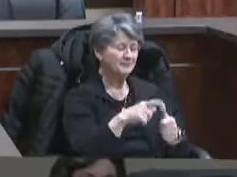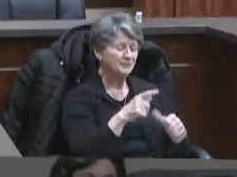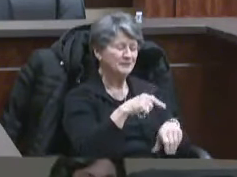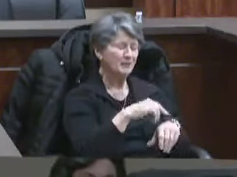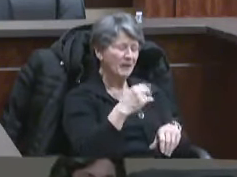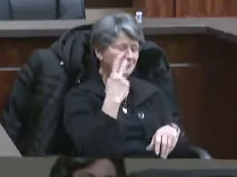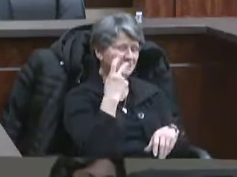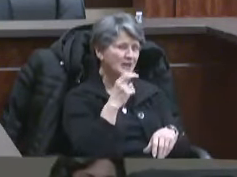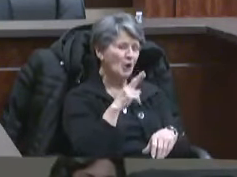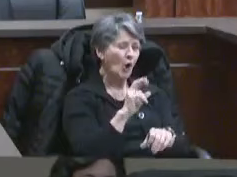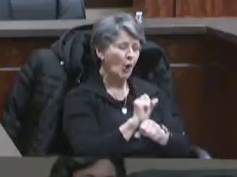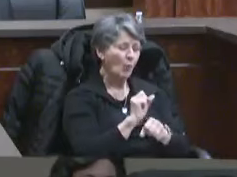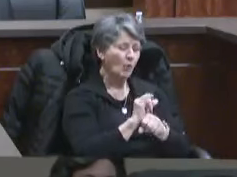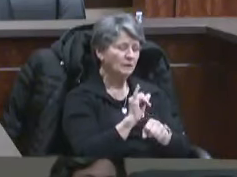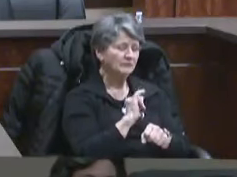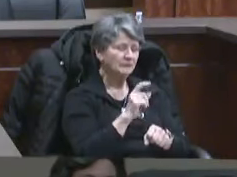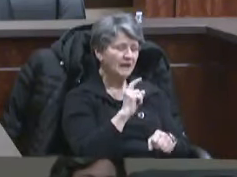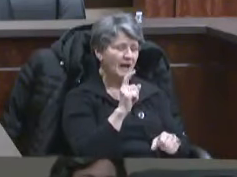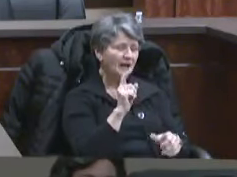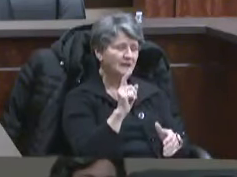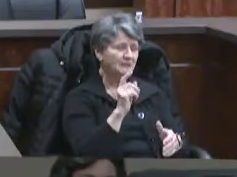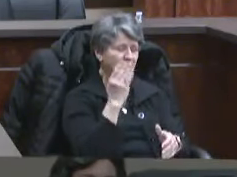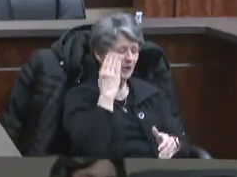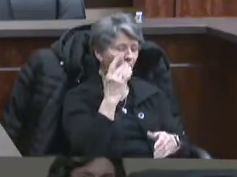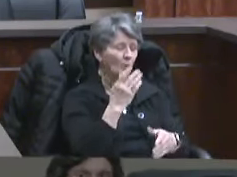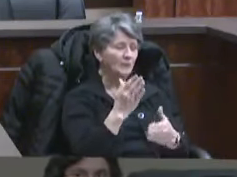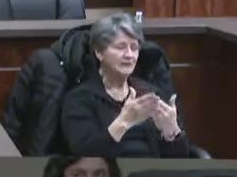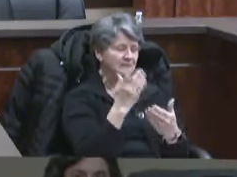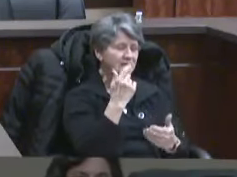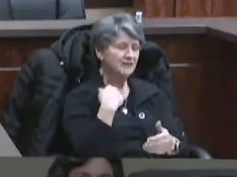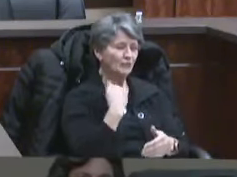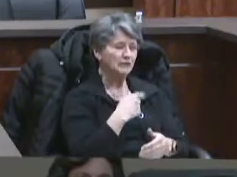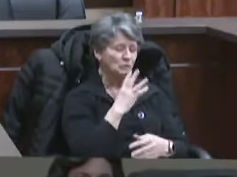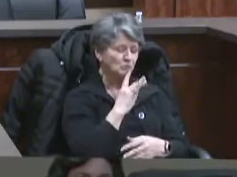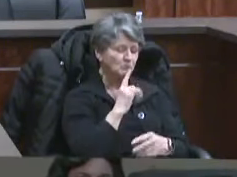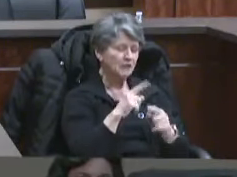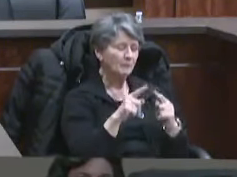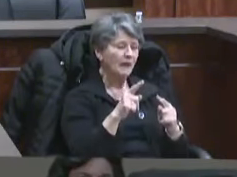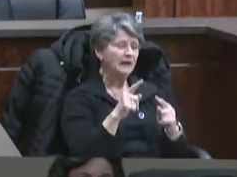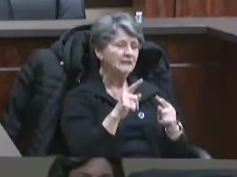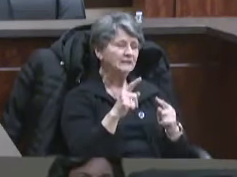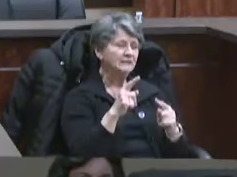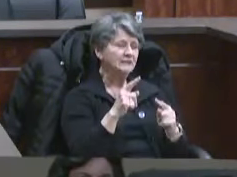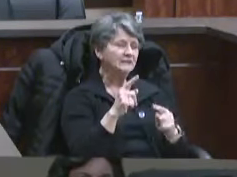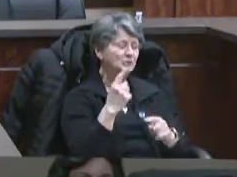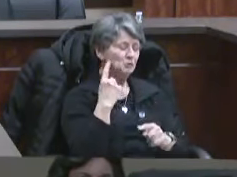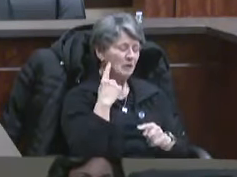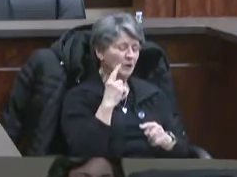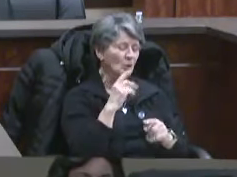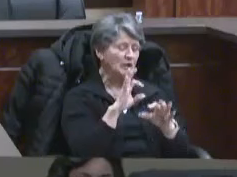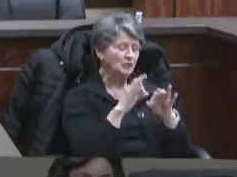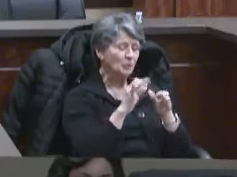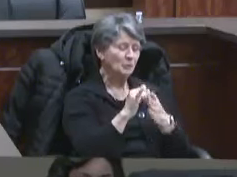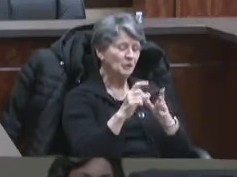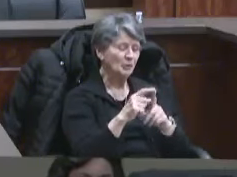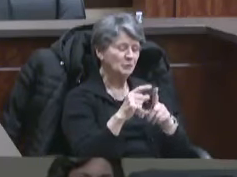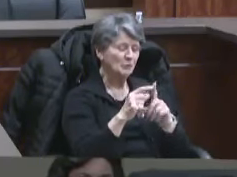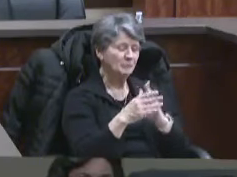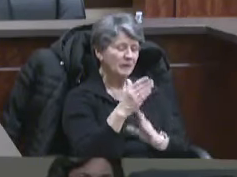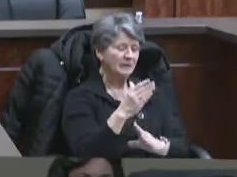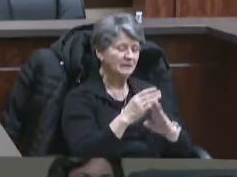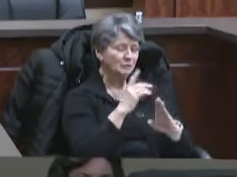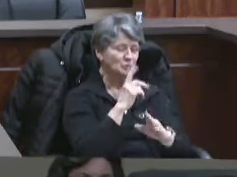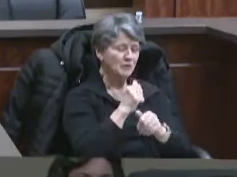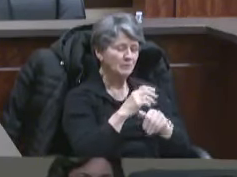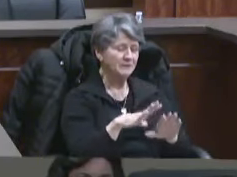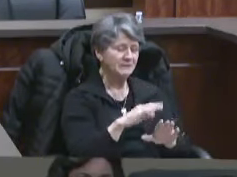work. I know it's easy for us to speak, but in order to hear and then also interpret those words with our hands is truly a